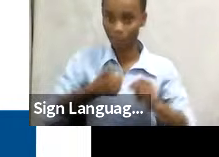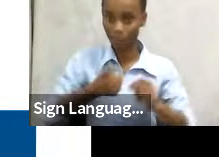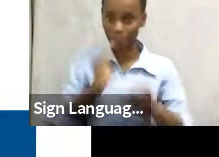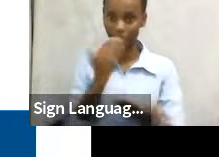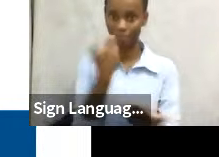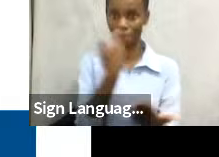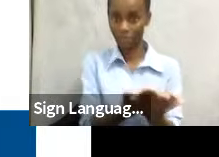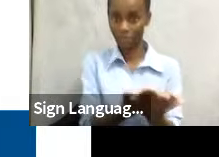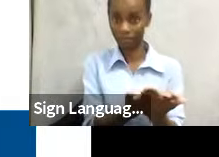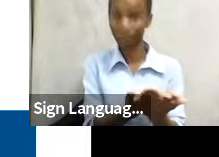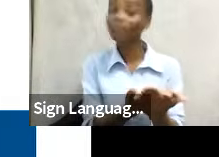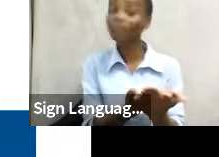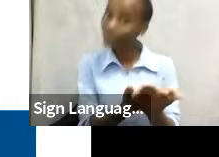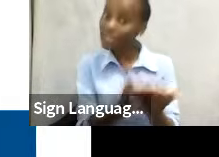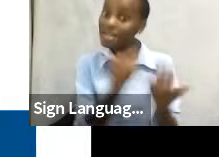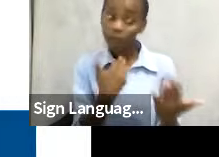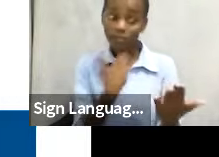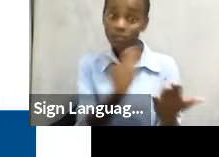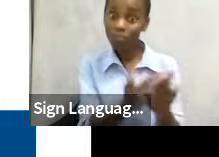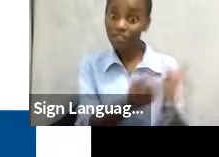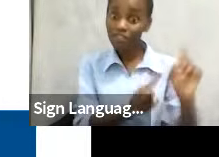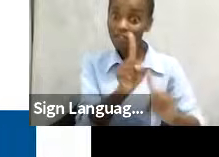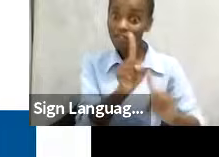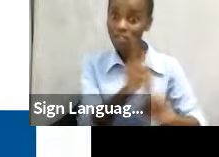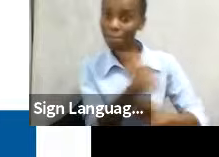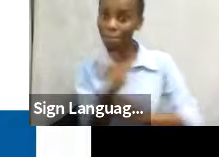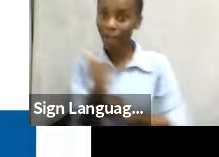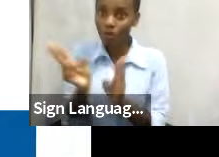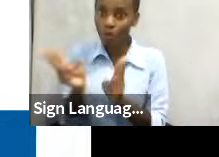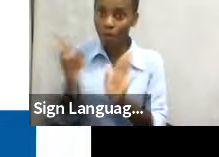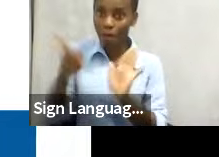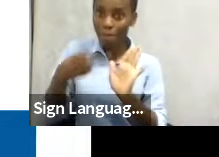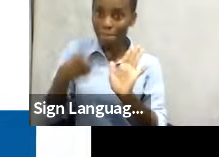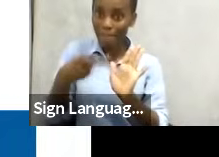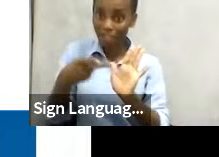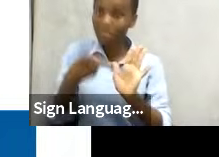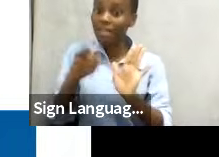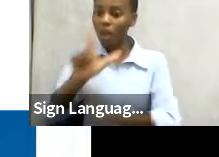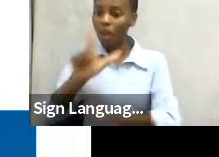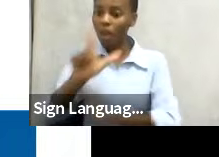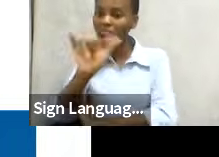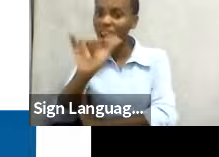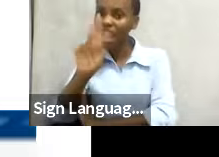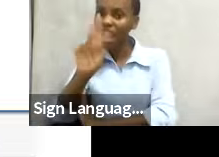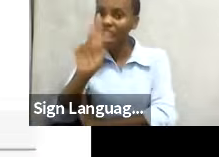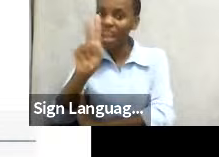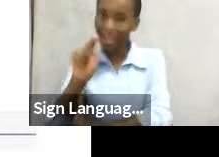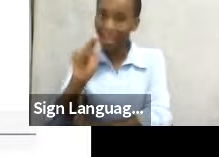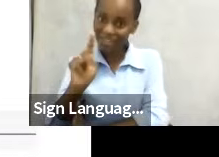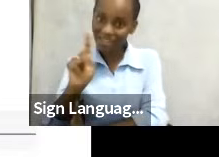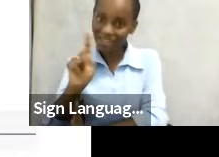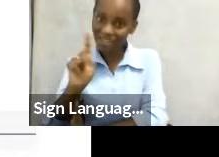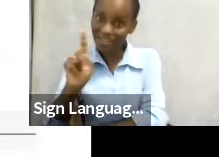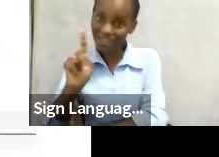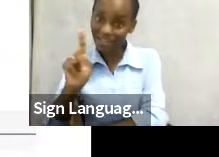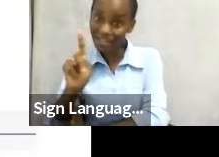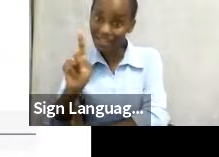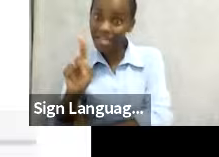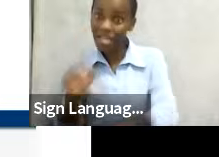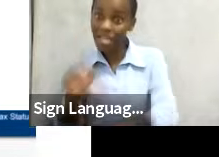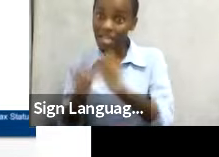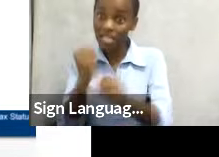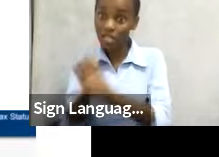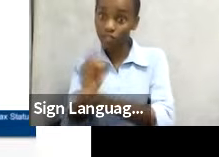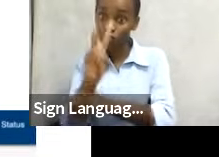return, click the Open link. This will take you to your income tax work page where you can view your ITA 34. A pop-up